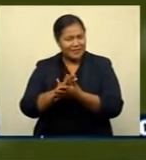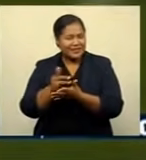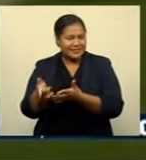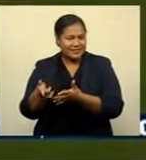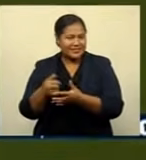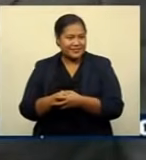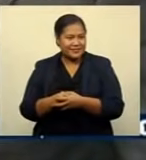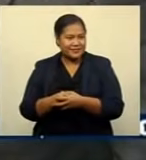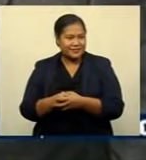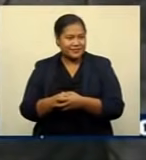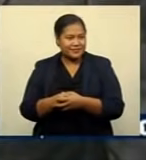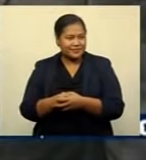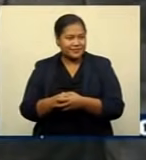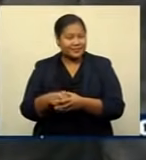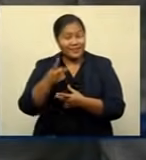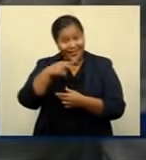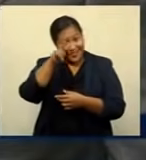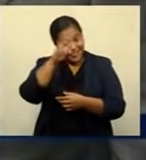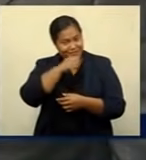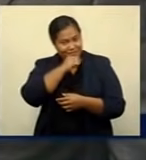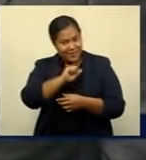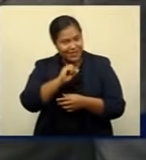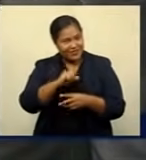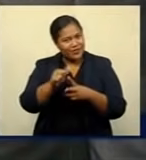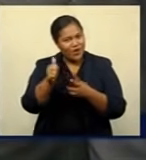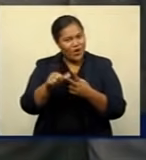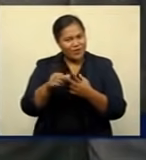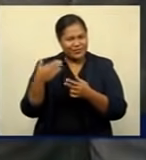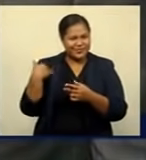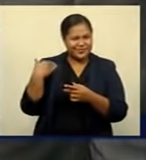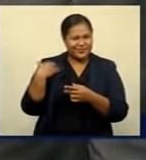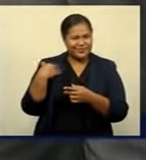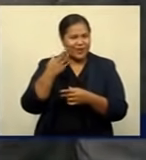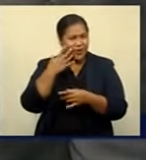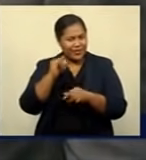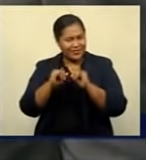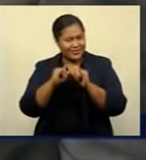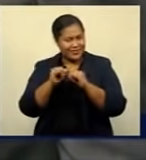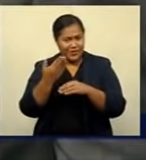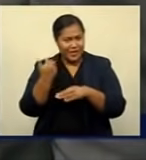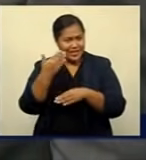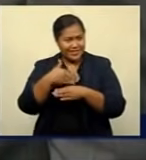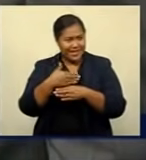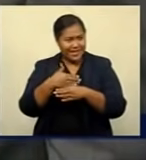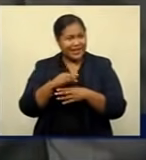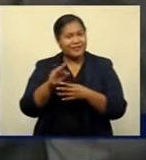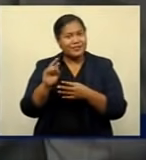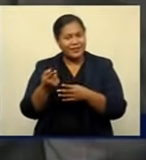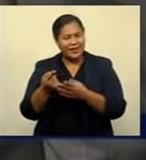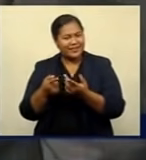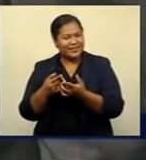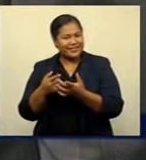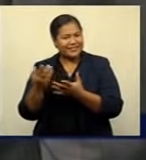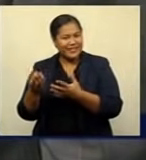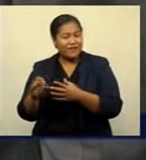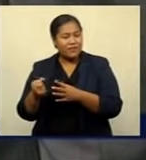you know, just good scrap. The Kandavu man was also interrupted during his interview last night by the sledgehammer from